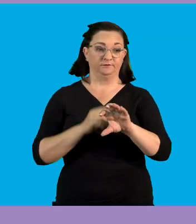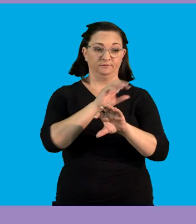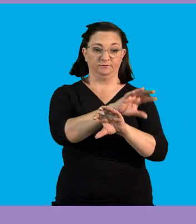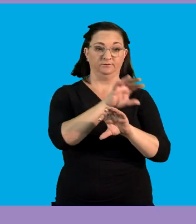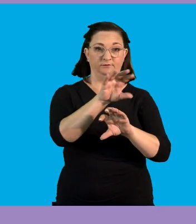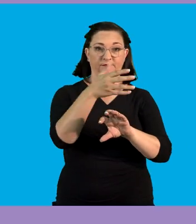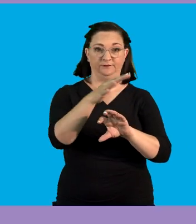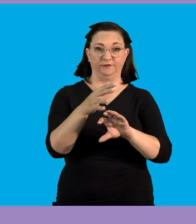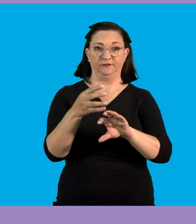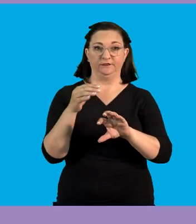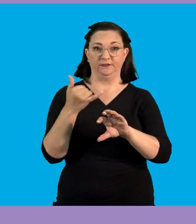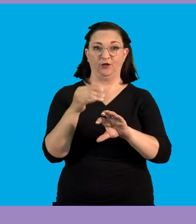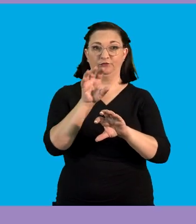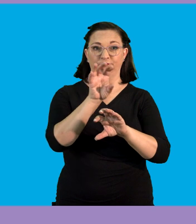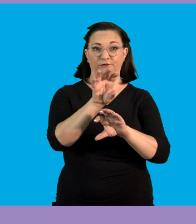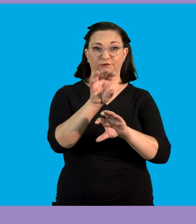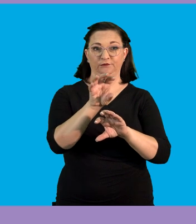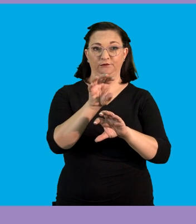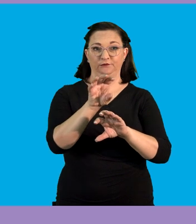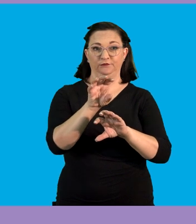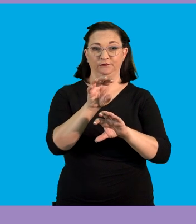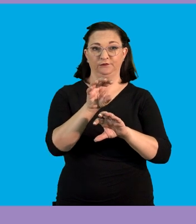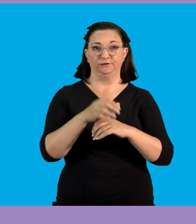part, which is distinguish